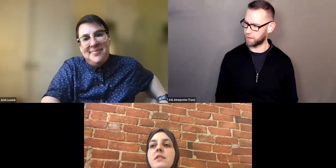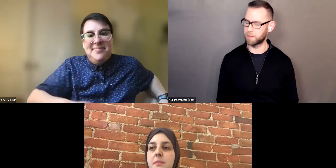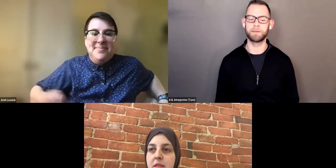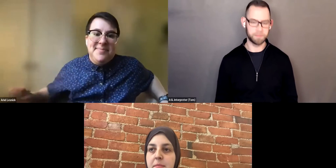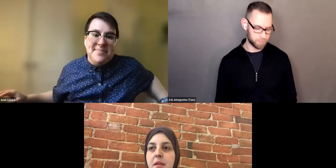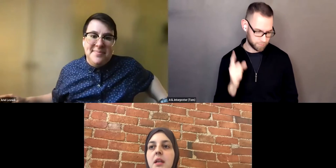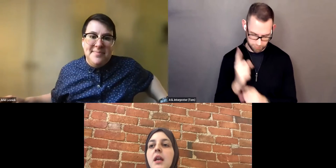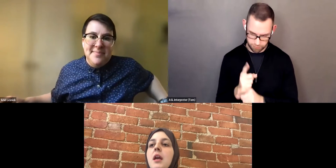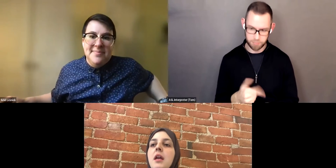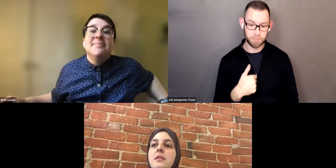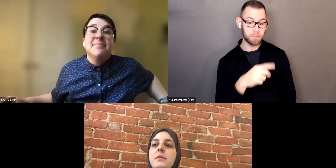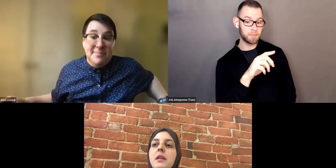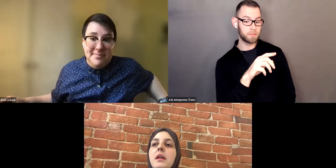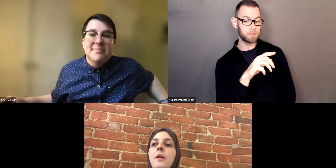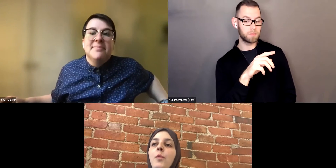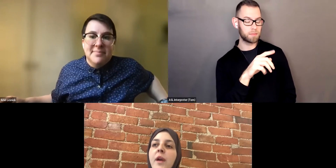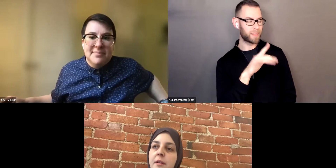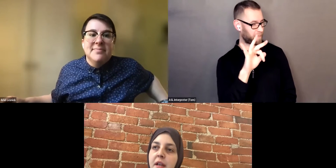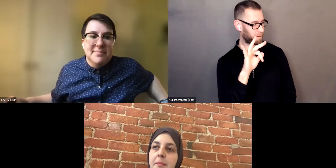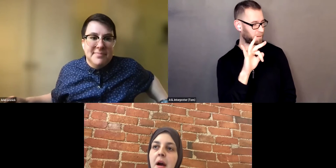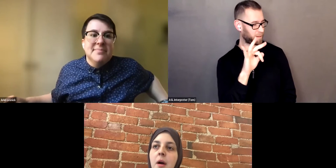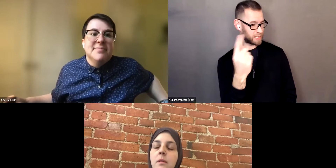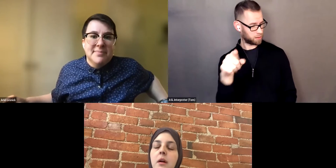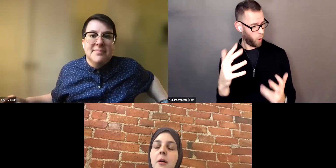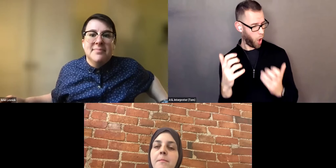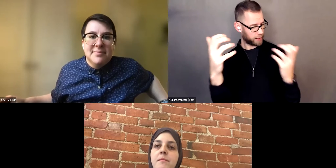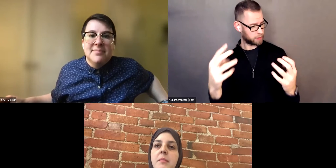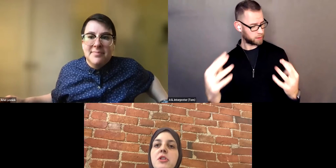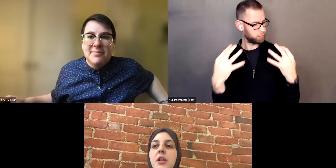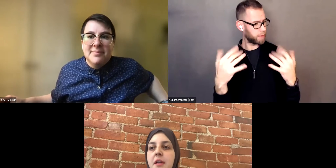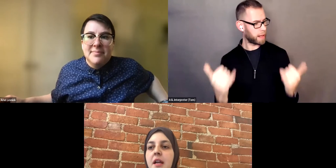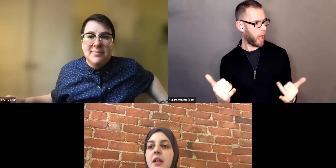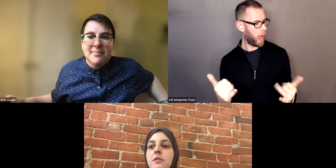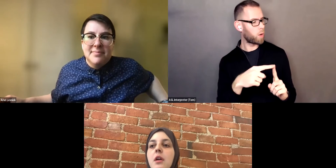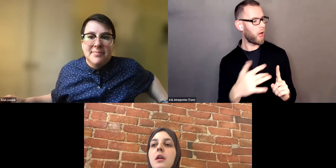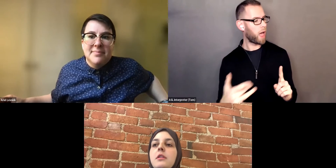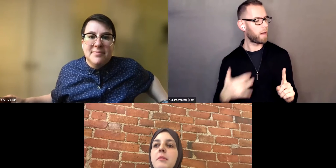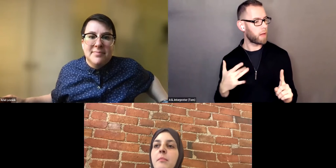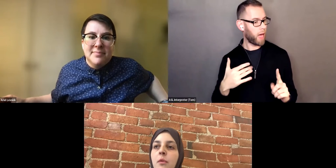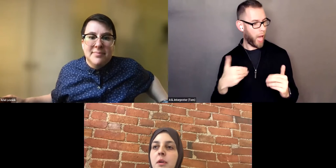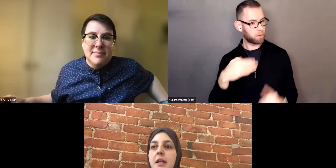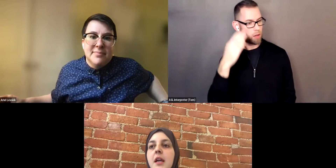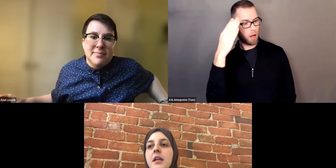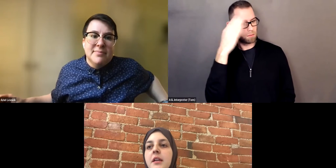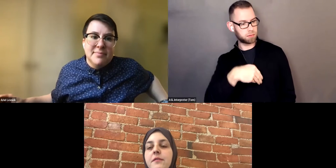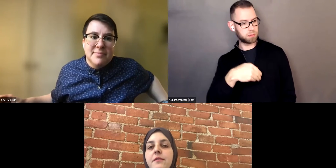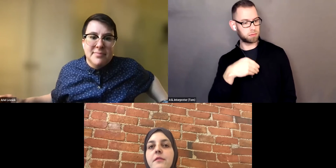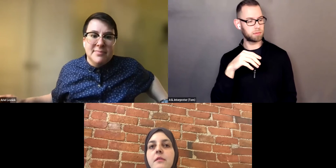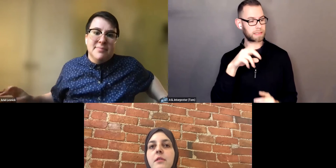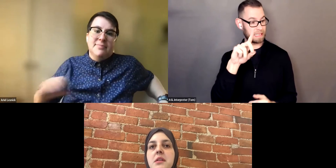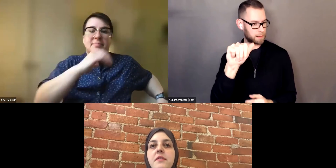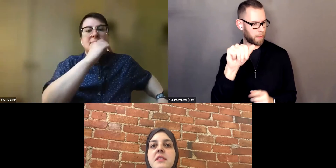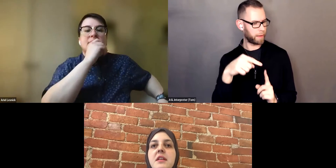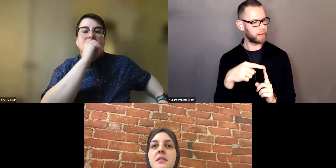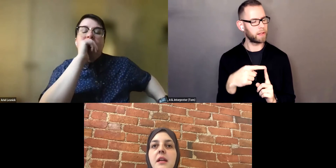have an invisible disability and is really wary about maybe sharing that. Can you talk a little bit more, like give